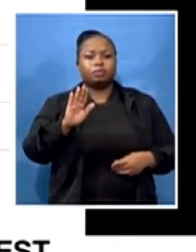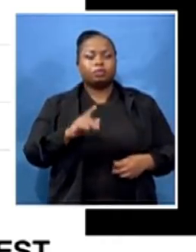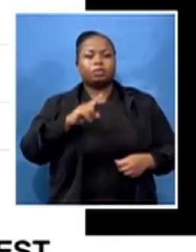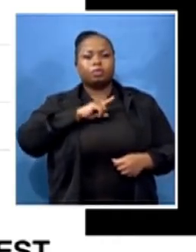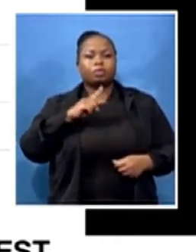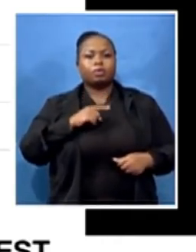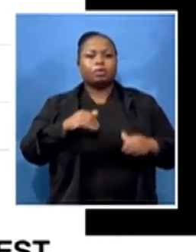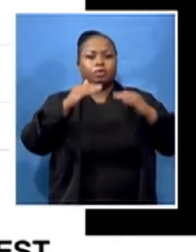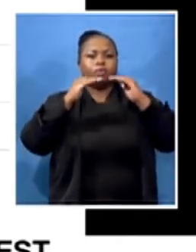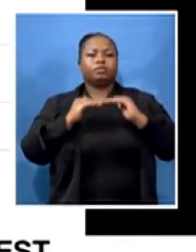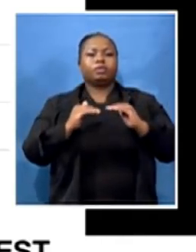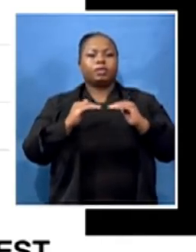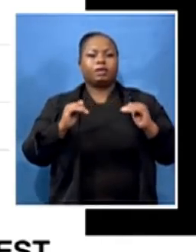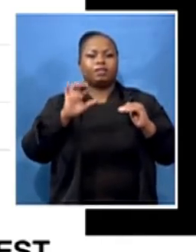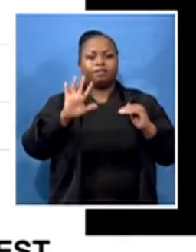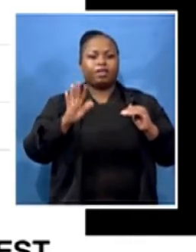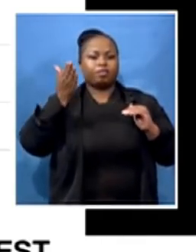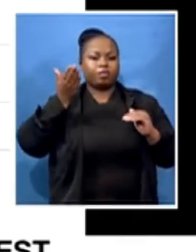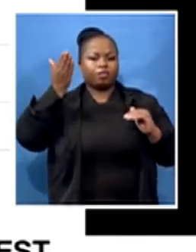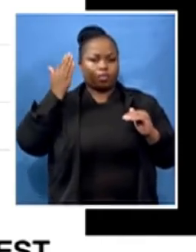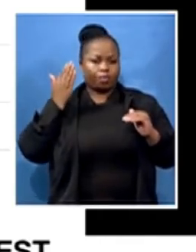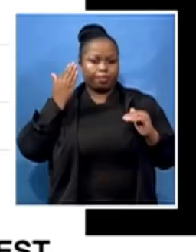level 4 has got